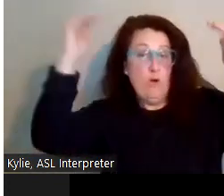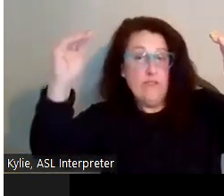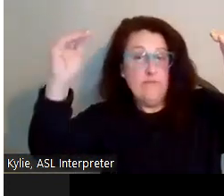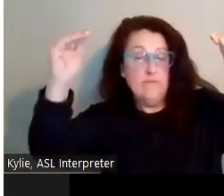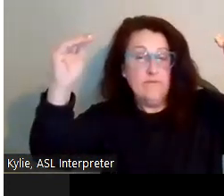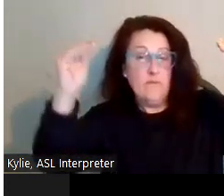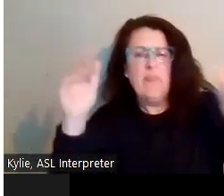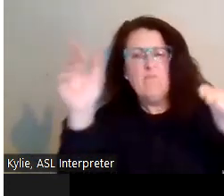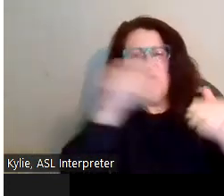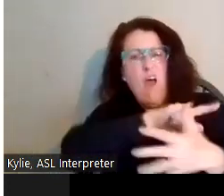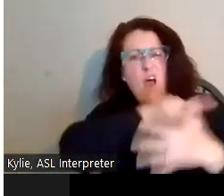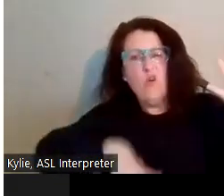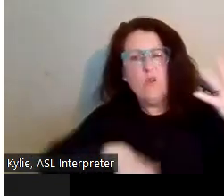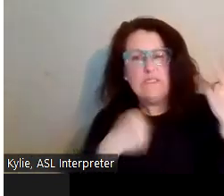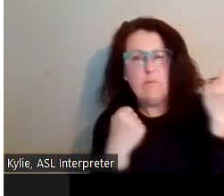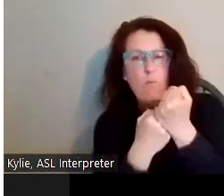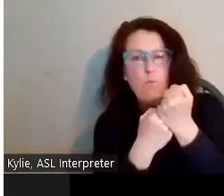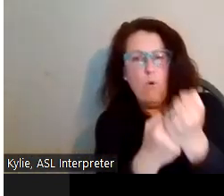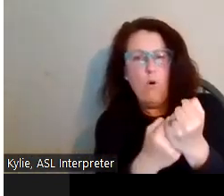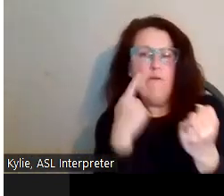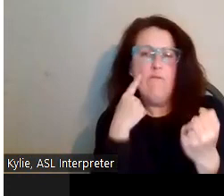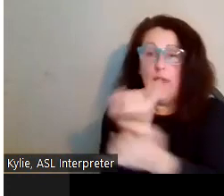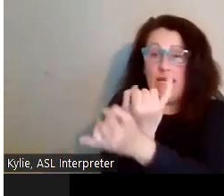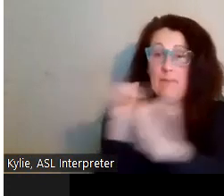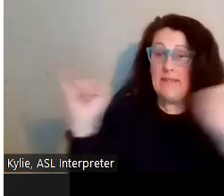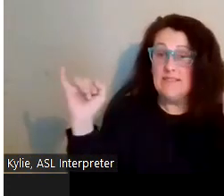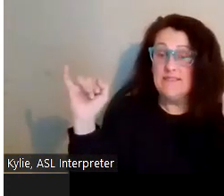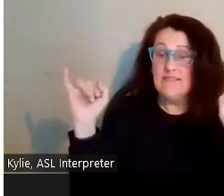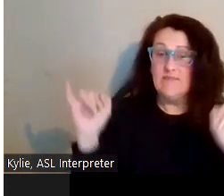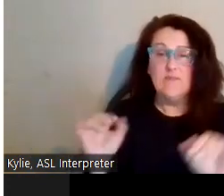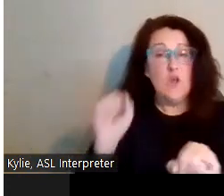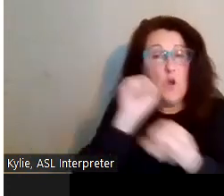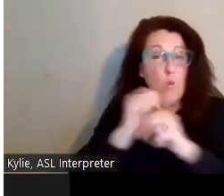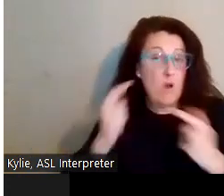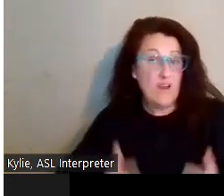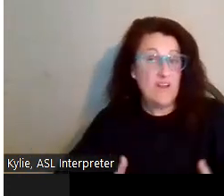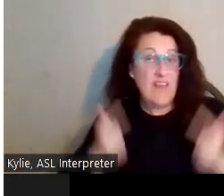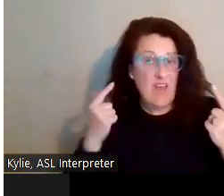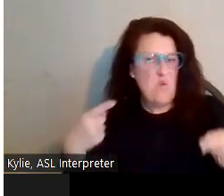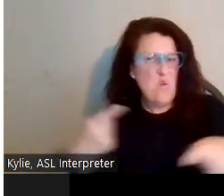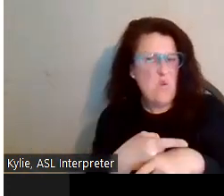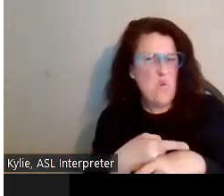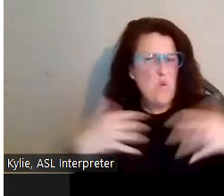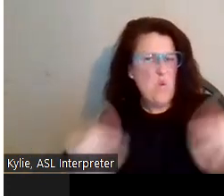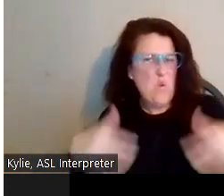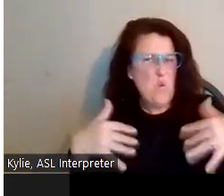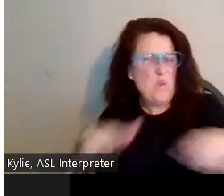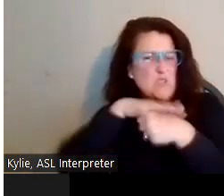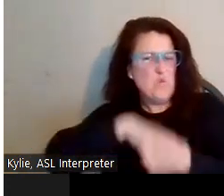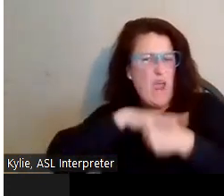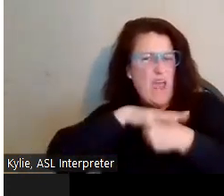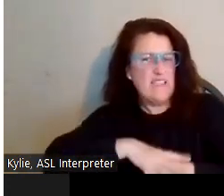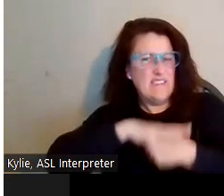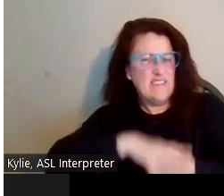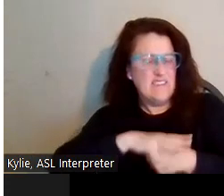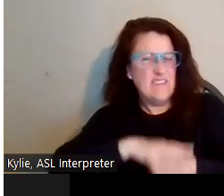other supports to promote independence. Work life is not without conflict and not without stress. And that's